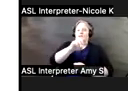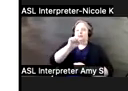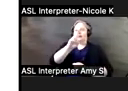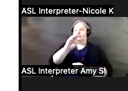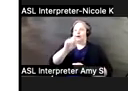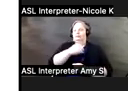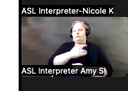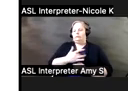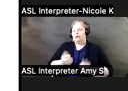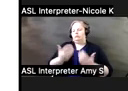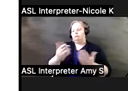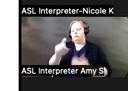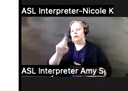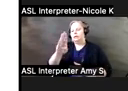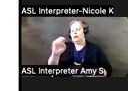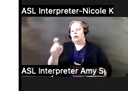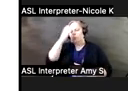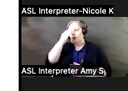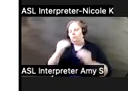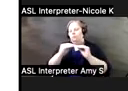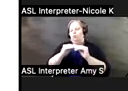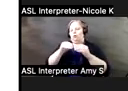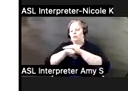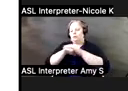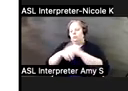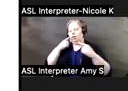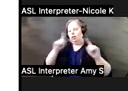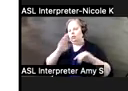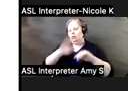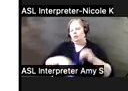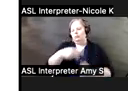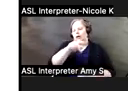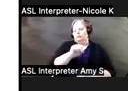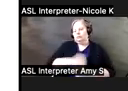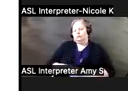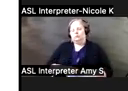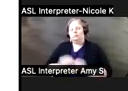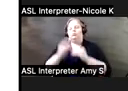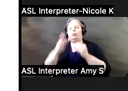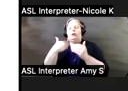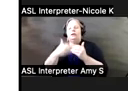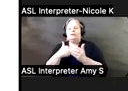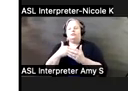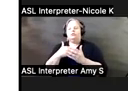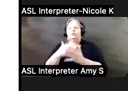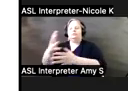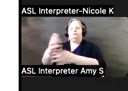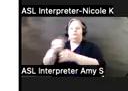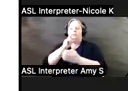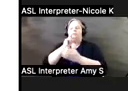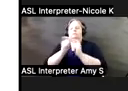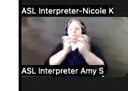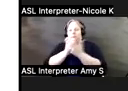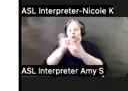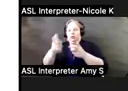usually recommend Xbox because it's much more accessible than PlayStation, and it's a lot easier to get adaptive controllers to work